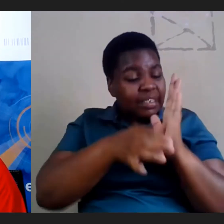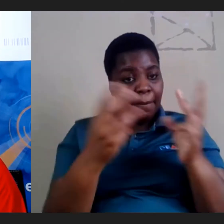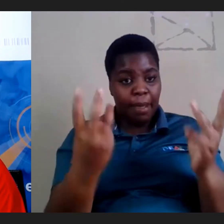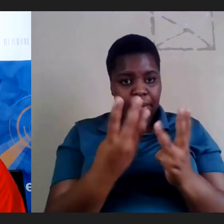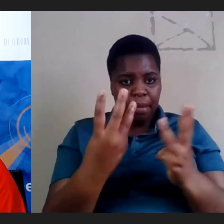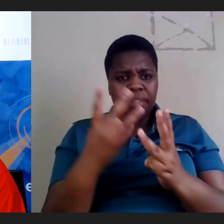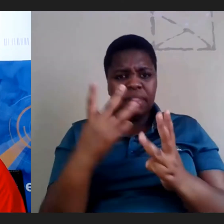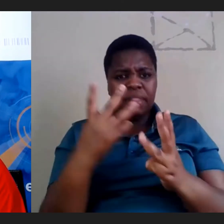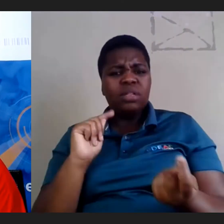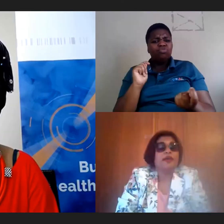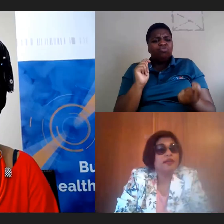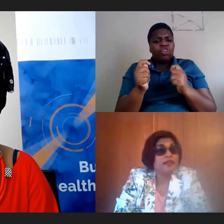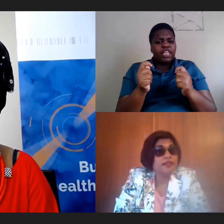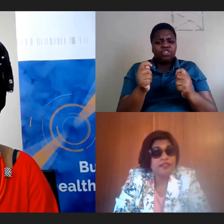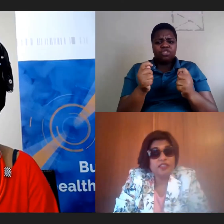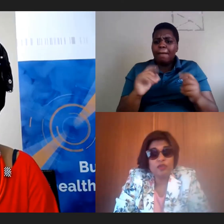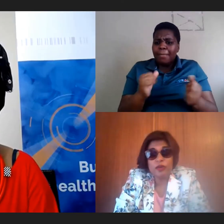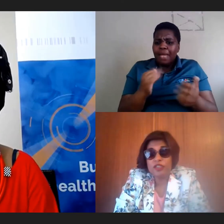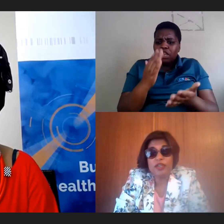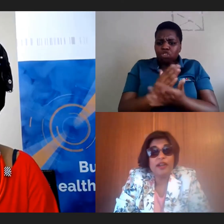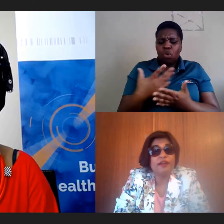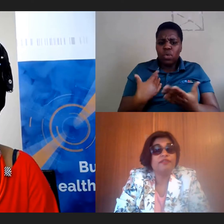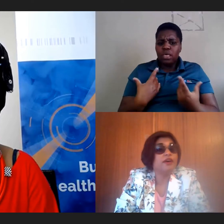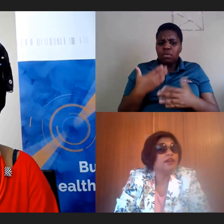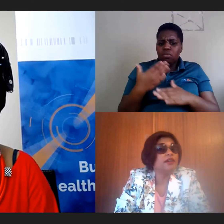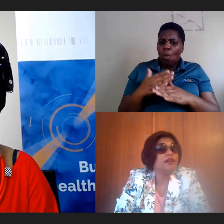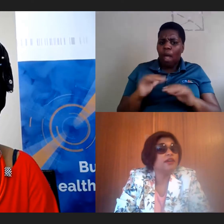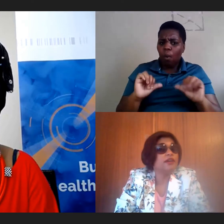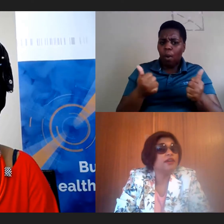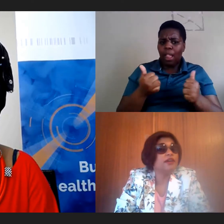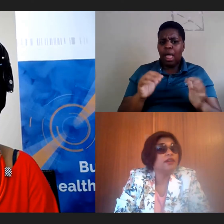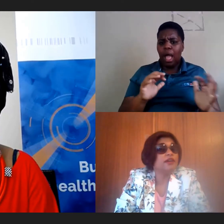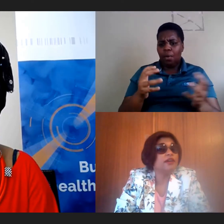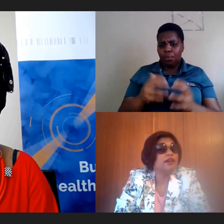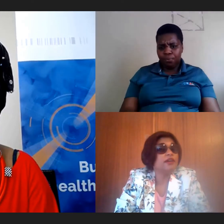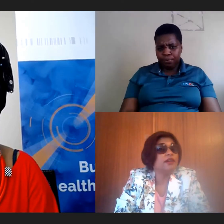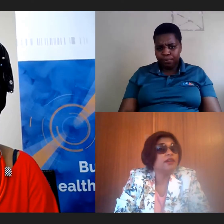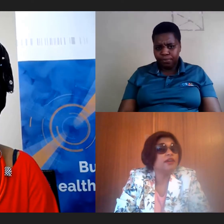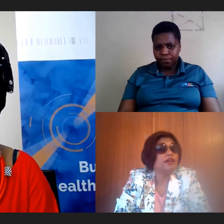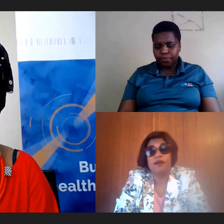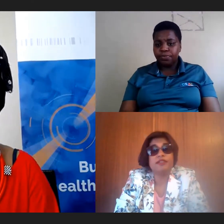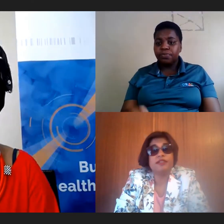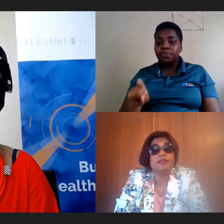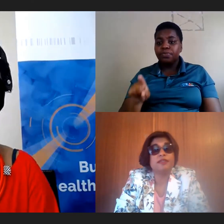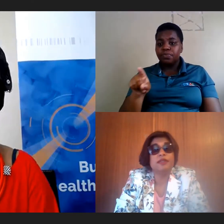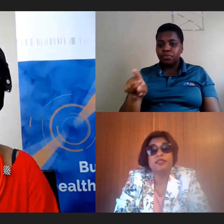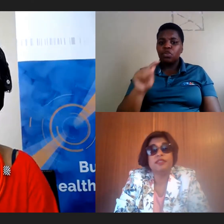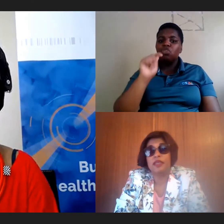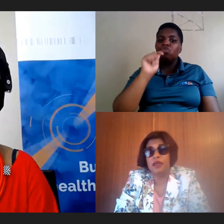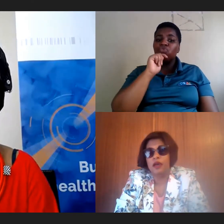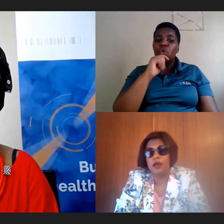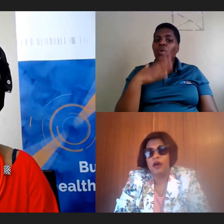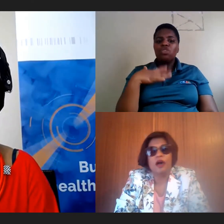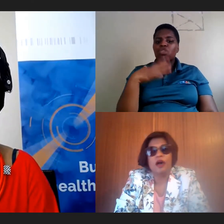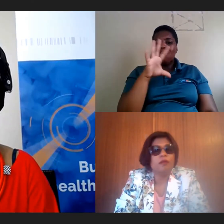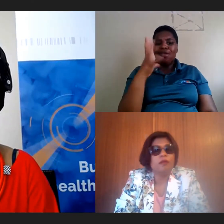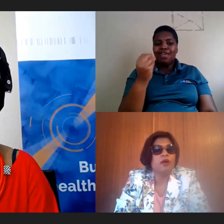Okay, and I just want to clarify, there is actually no draft